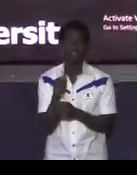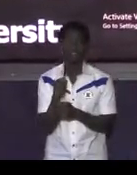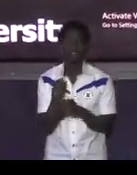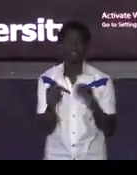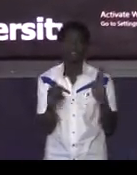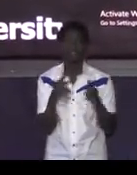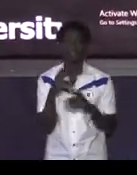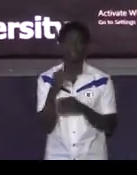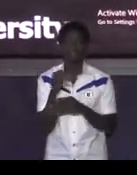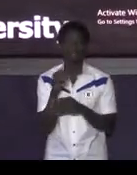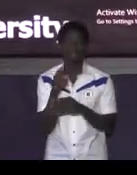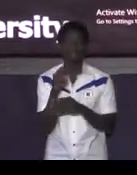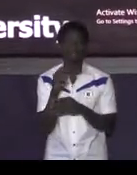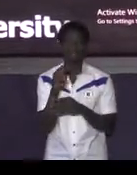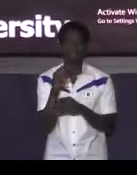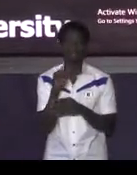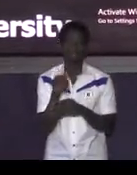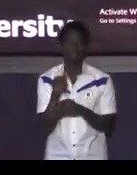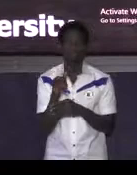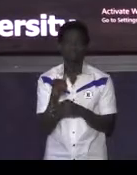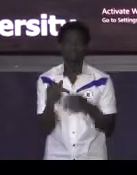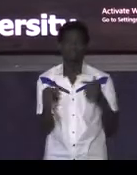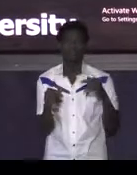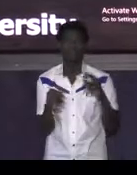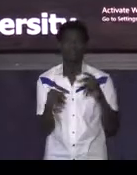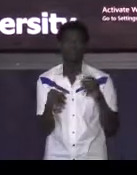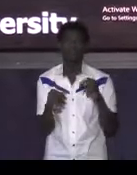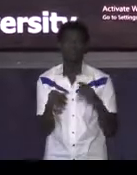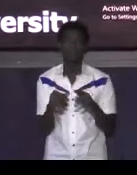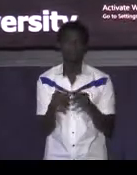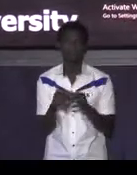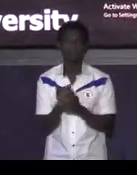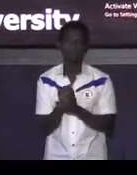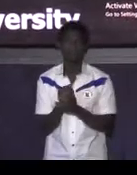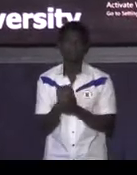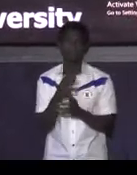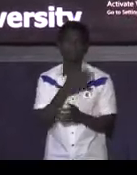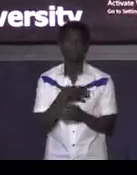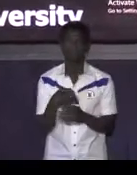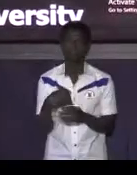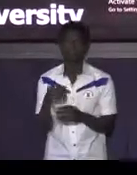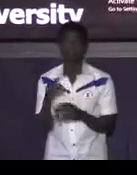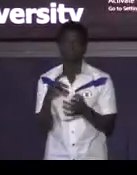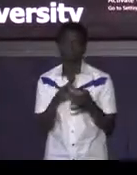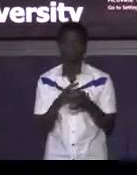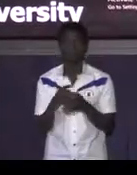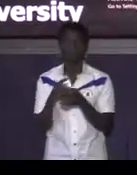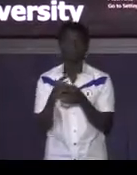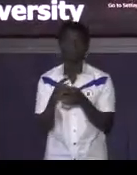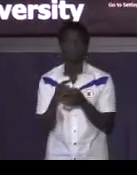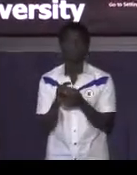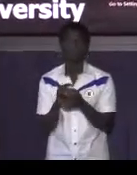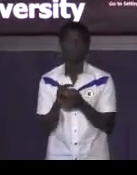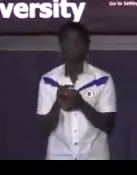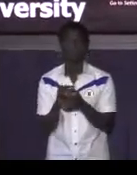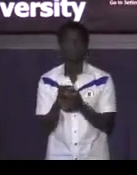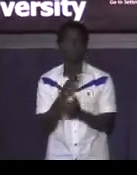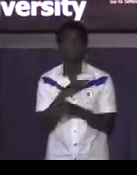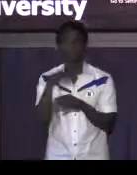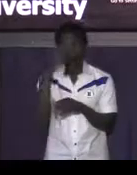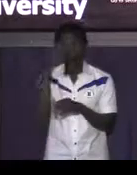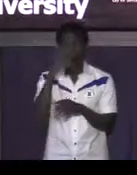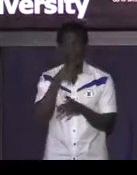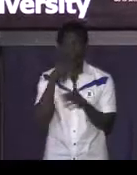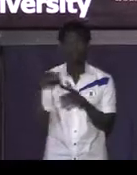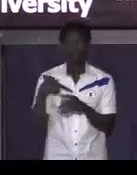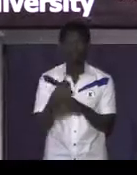Harmony. C. Gender discrimination. And D. Unity in diversity. Don't forget when